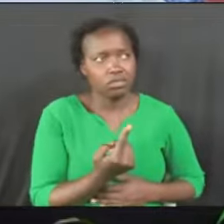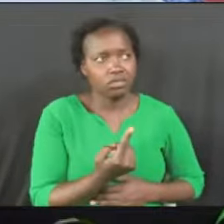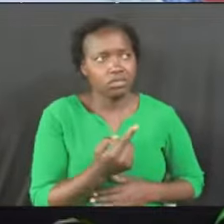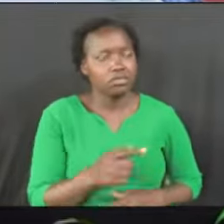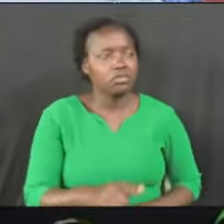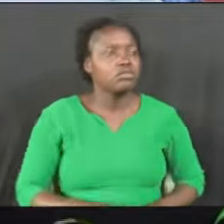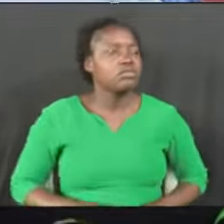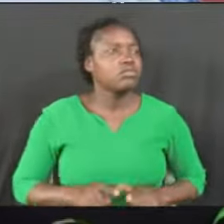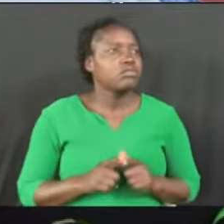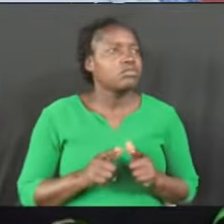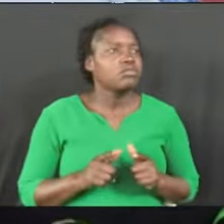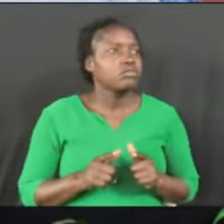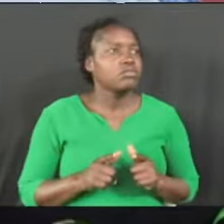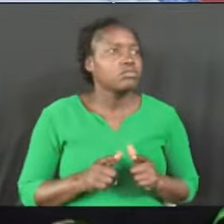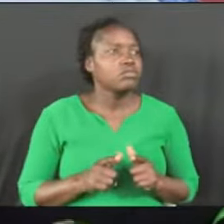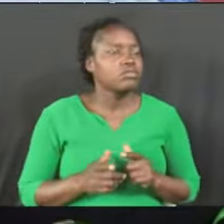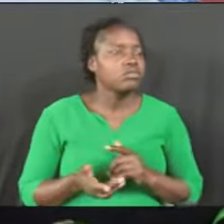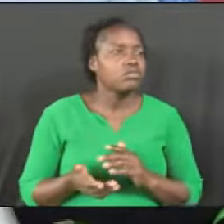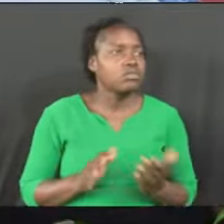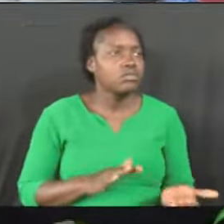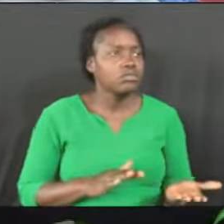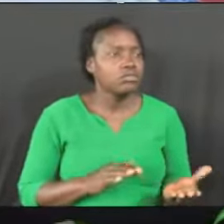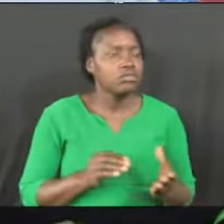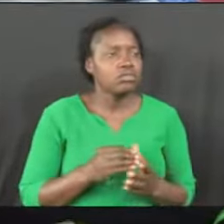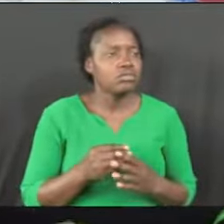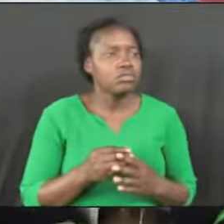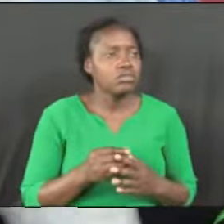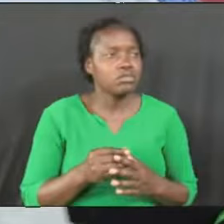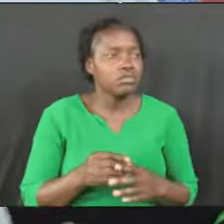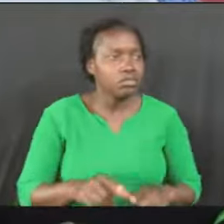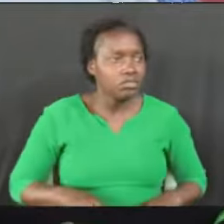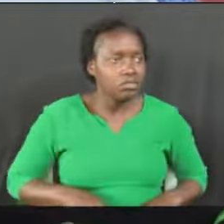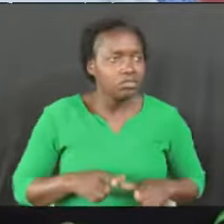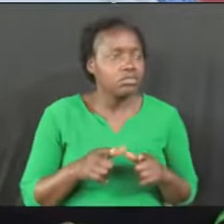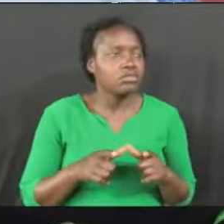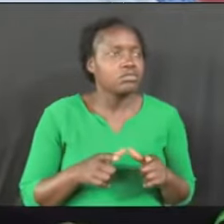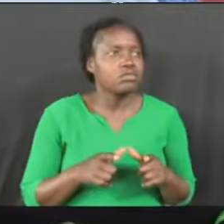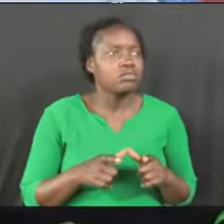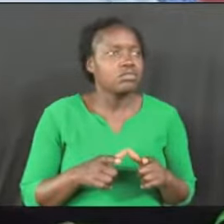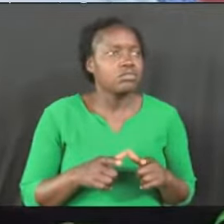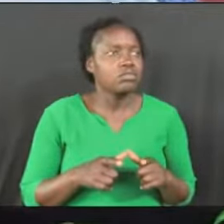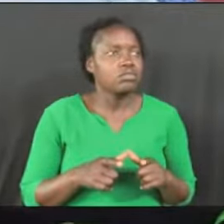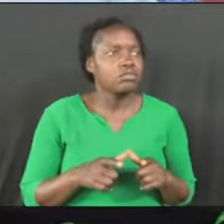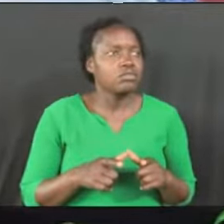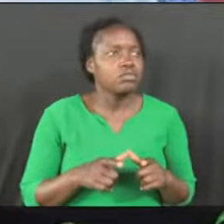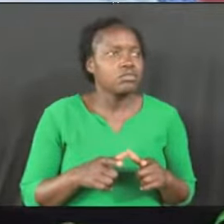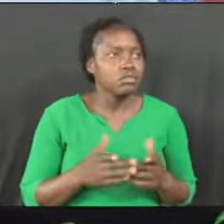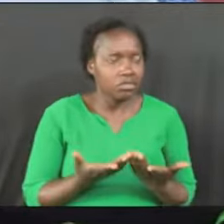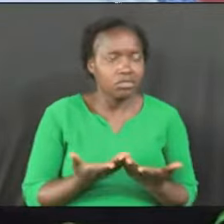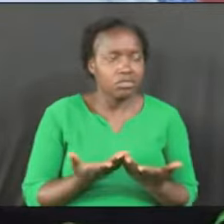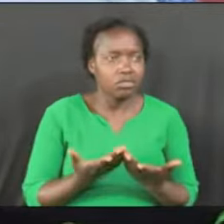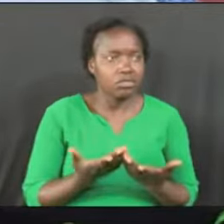living, dead, or unborn taught like God.